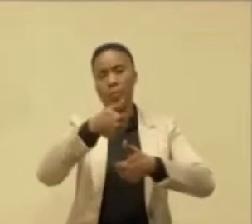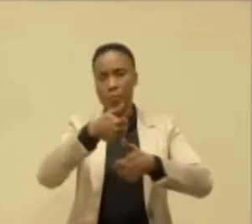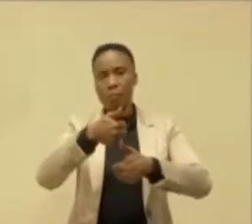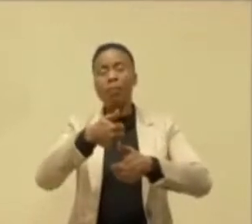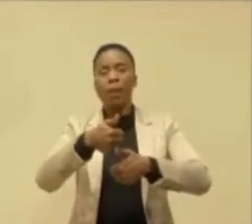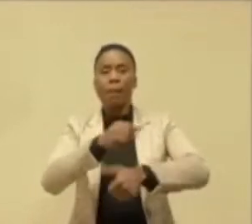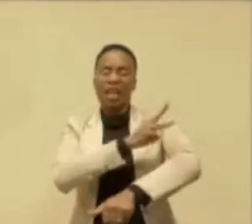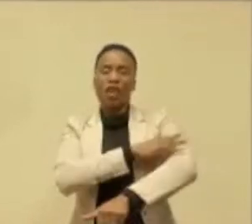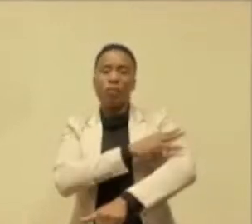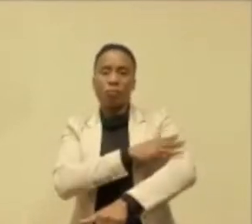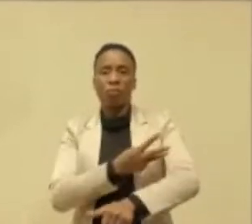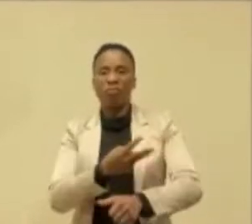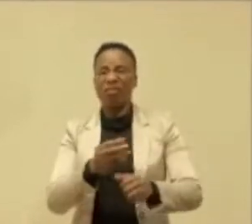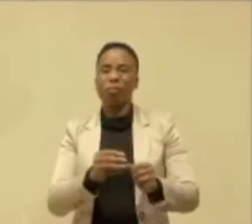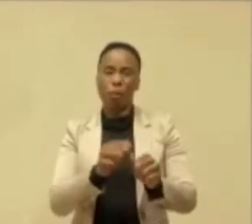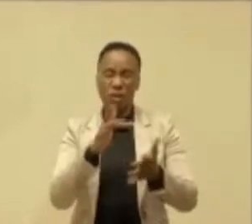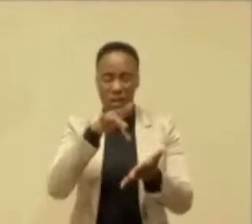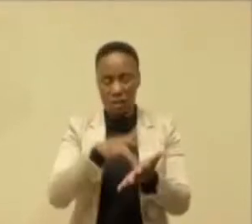positions